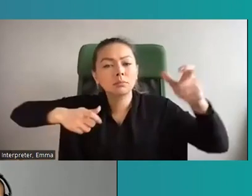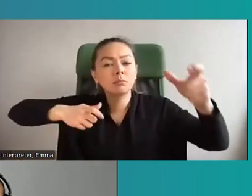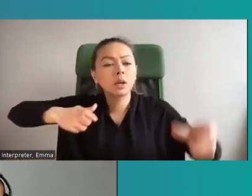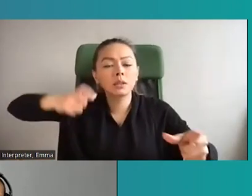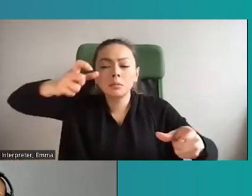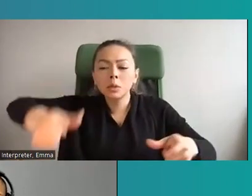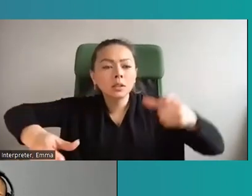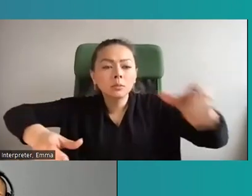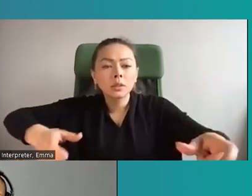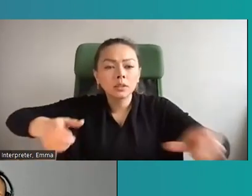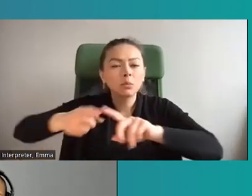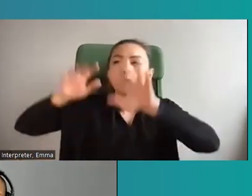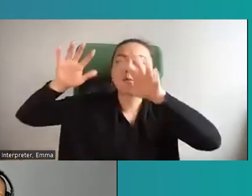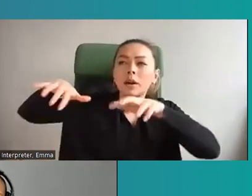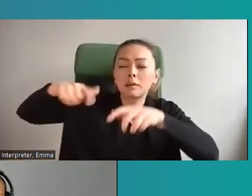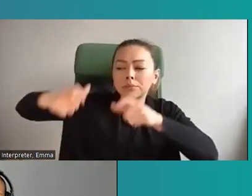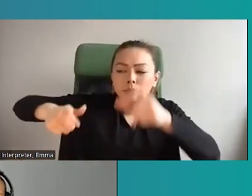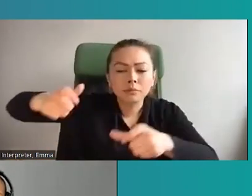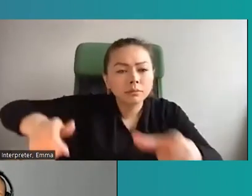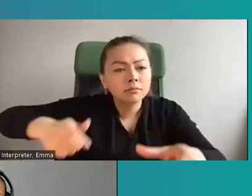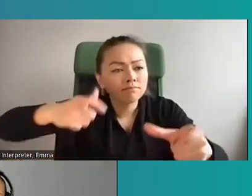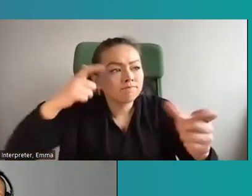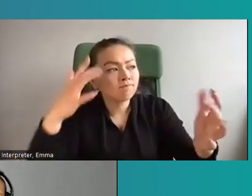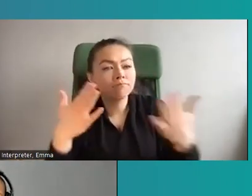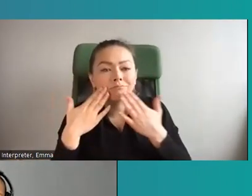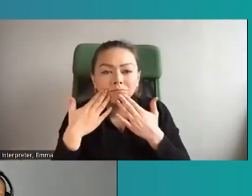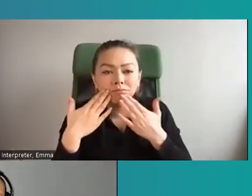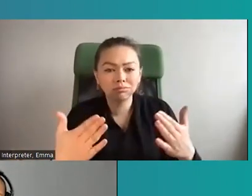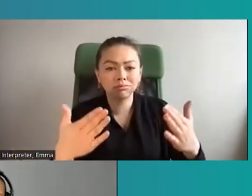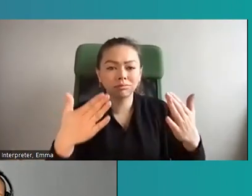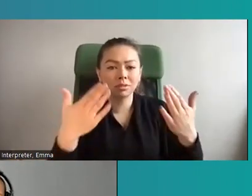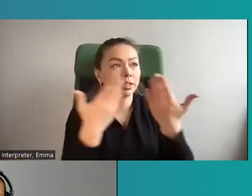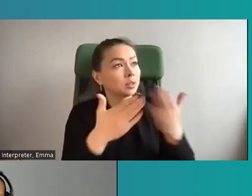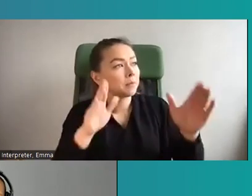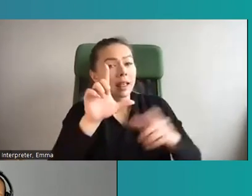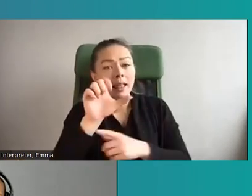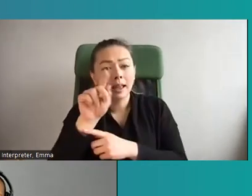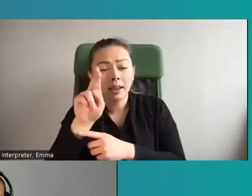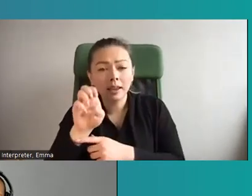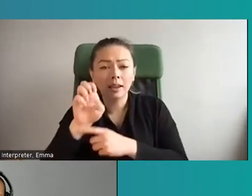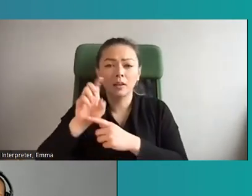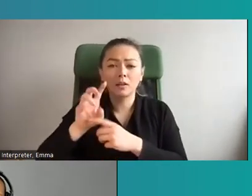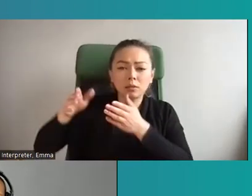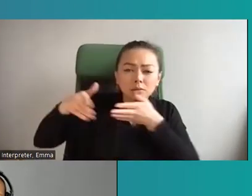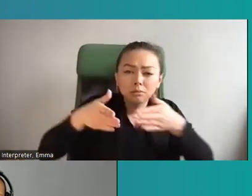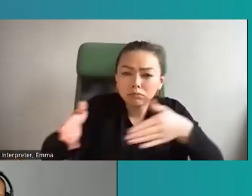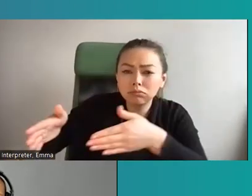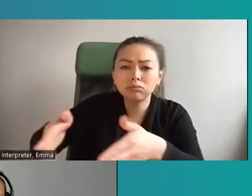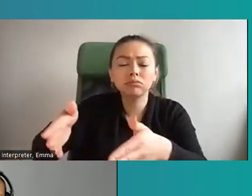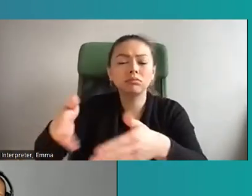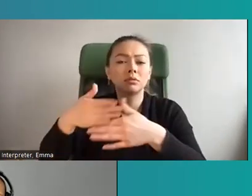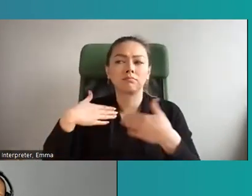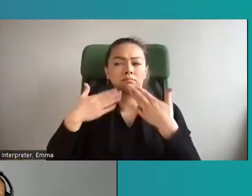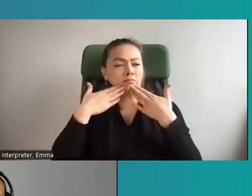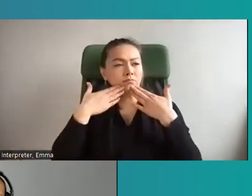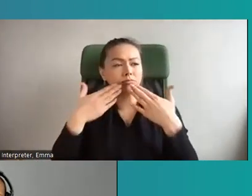rains, to the lakes and the rivers. And in the forest, we have puddles of water where medicine grows for